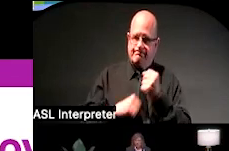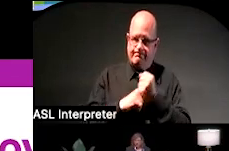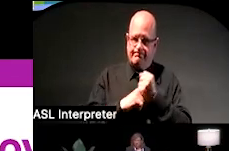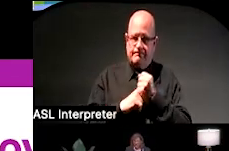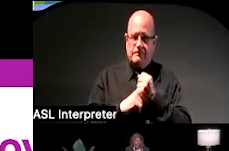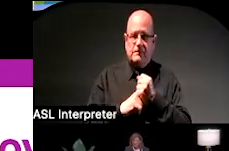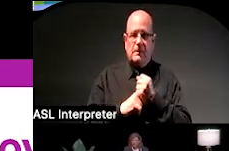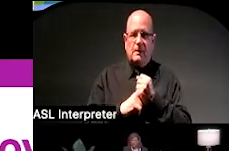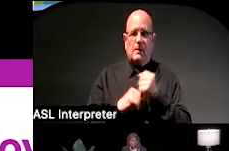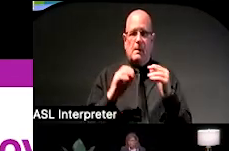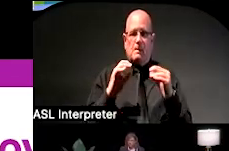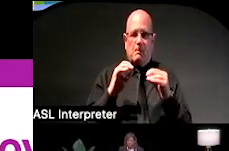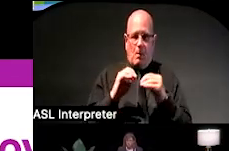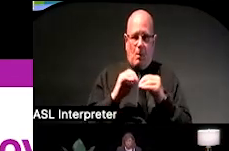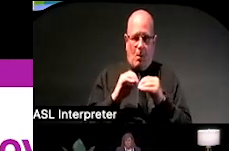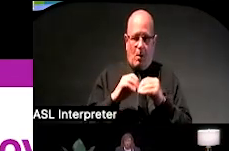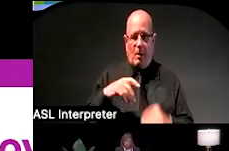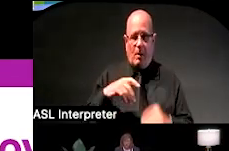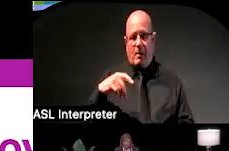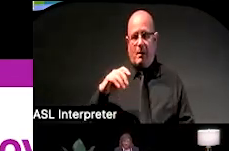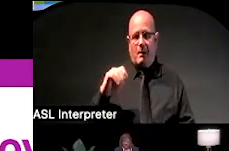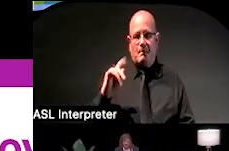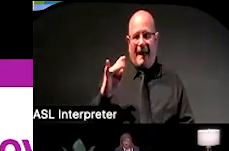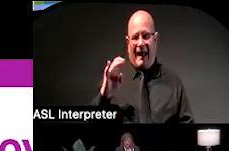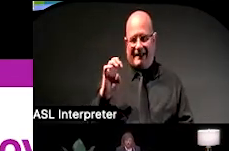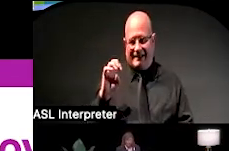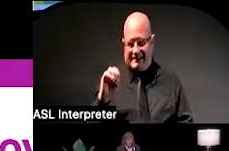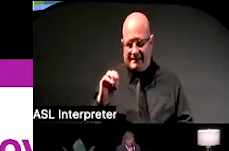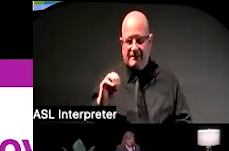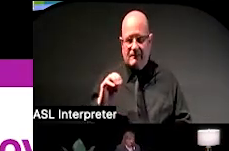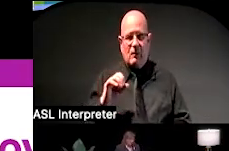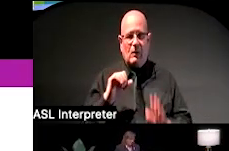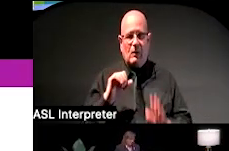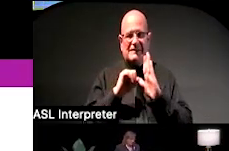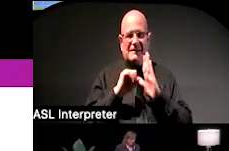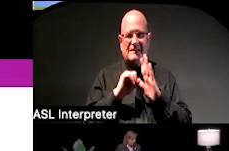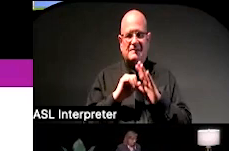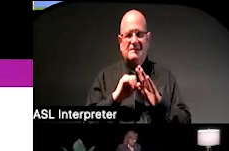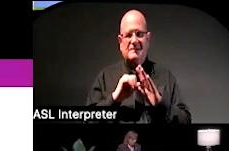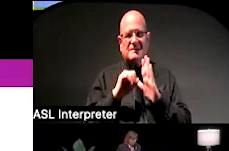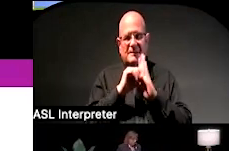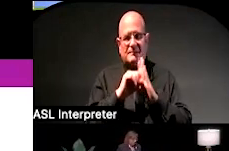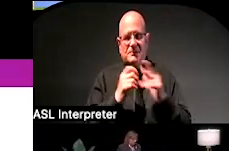more palliative or symptom management as we age.